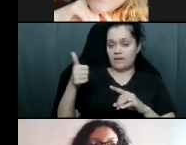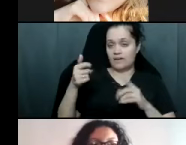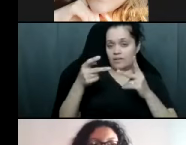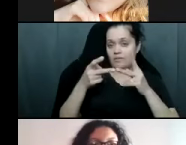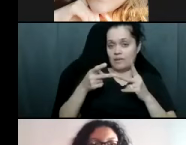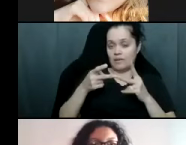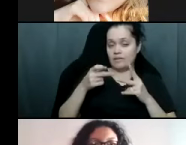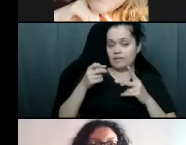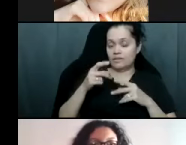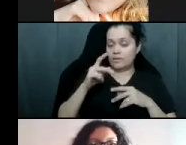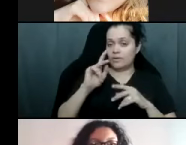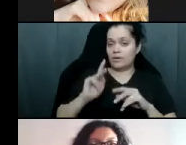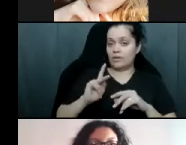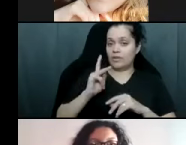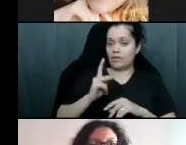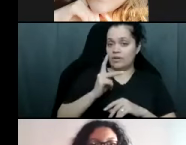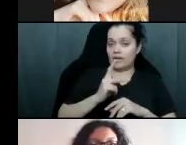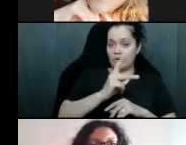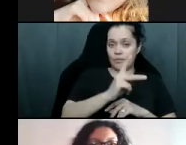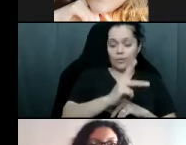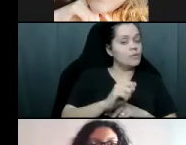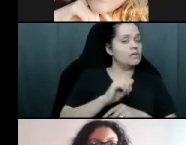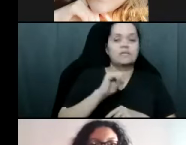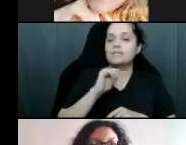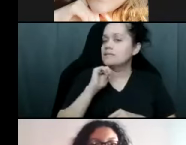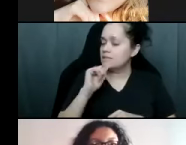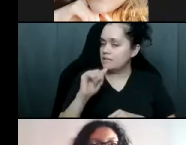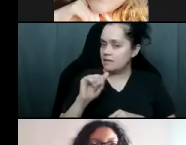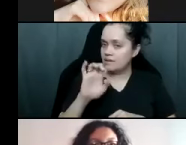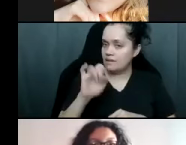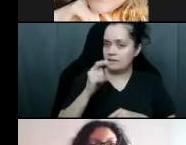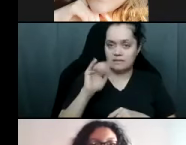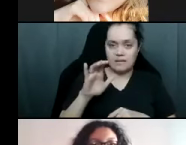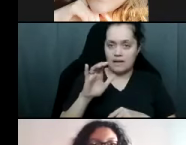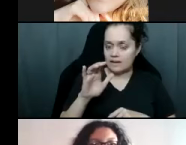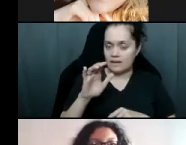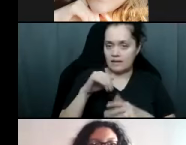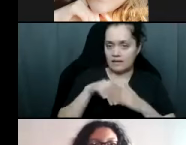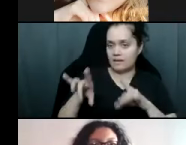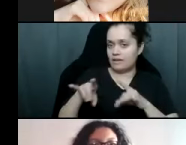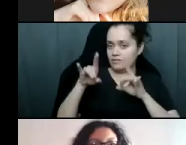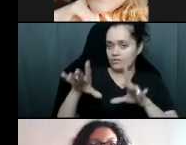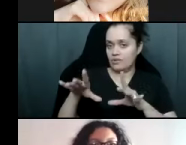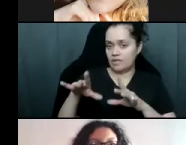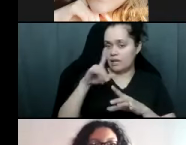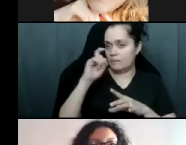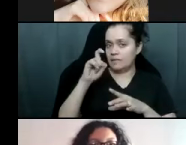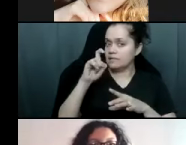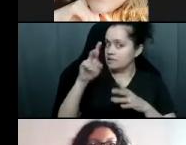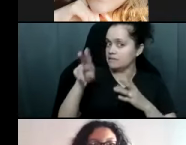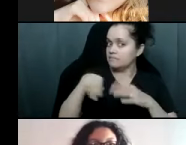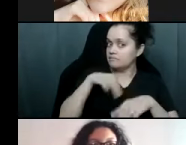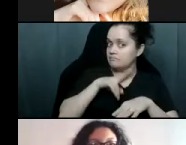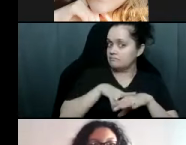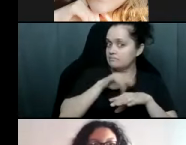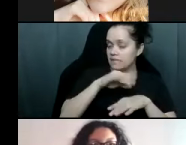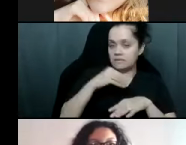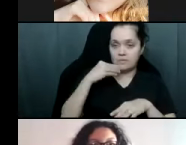So the kangaroo is not an exotic species in Australia because it's native to